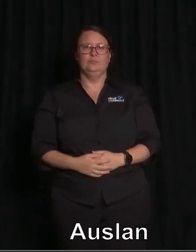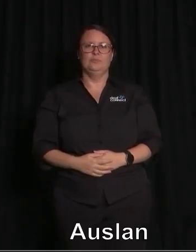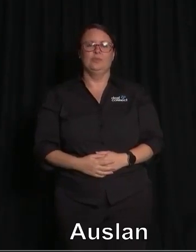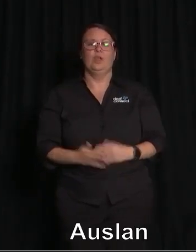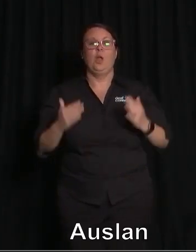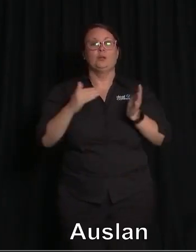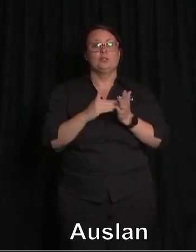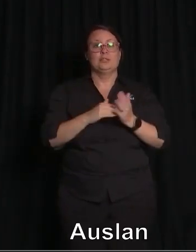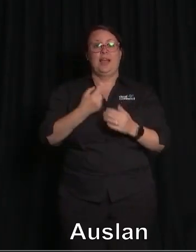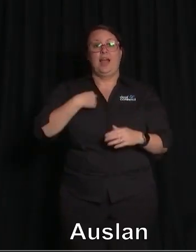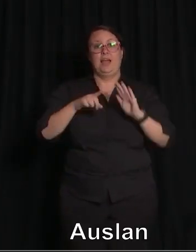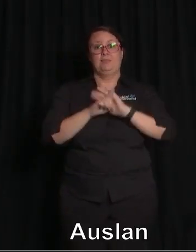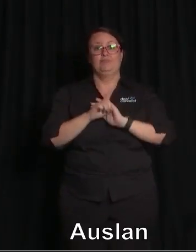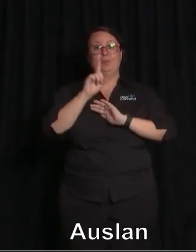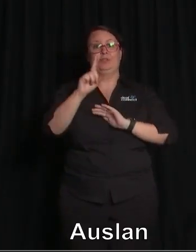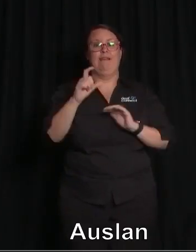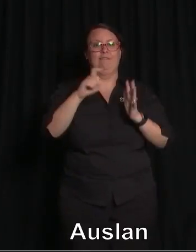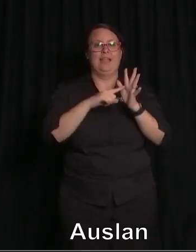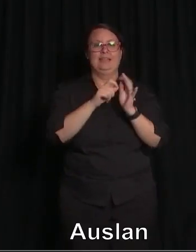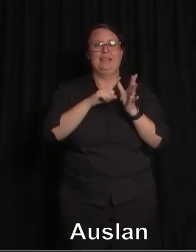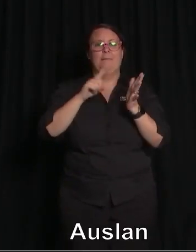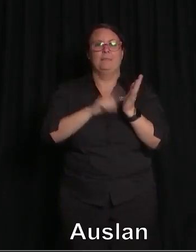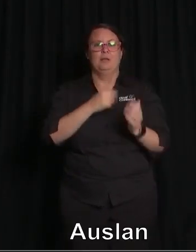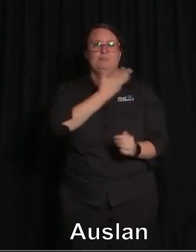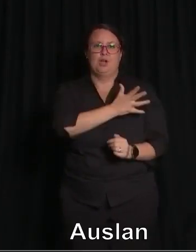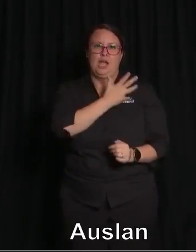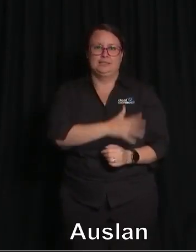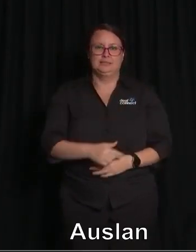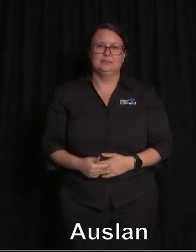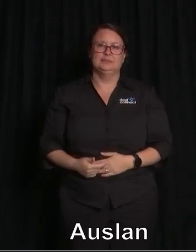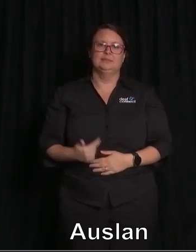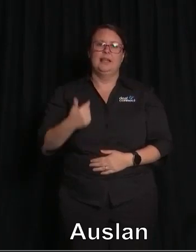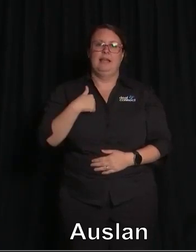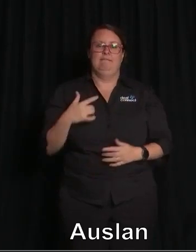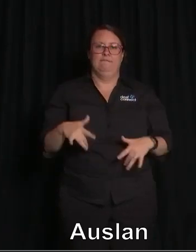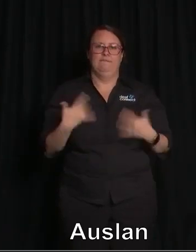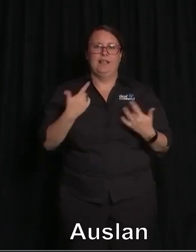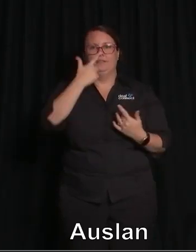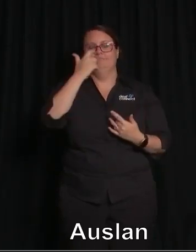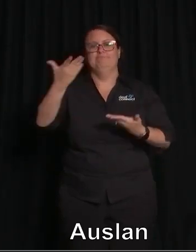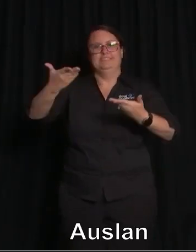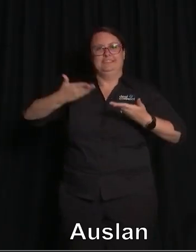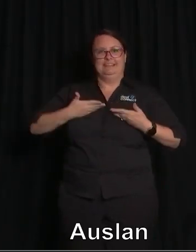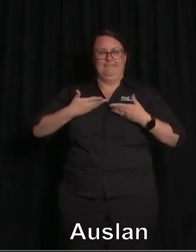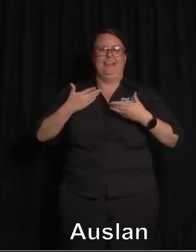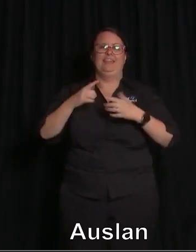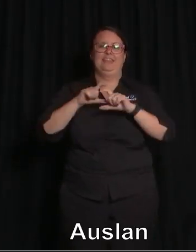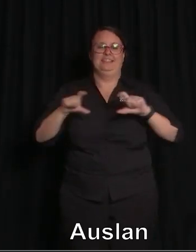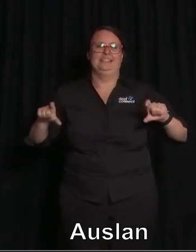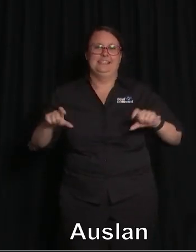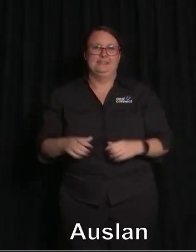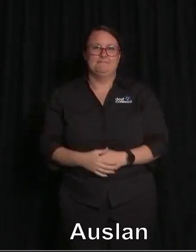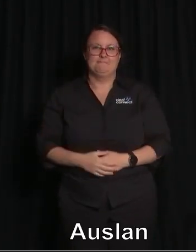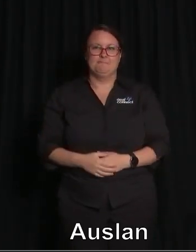Today, as a representative of the members of our Capital Pride family, I am honored to be receiving the message stick. The message